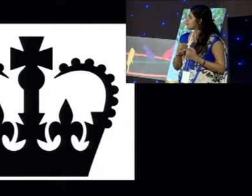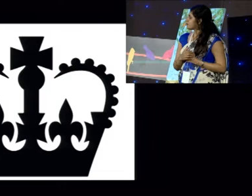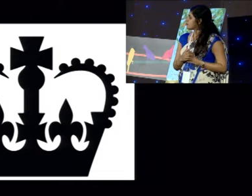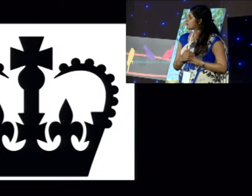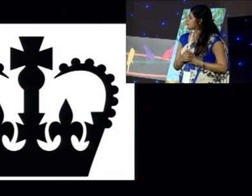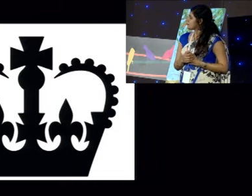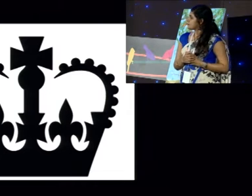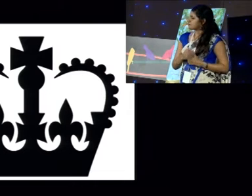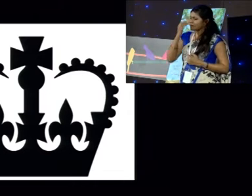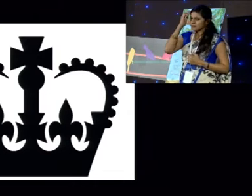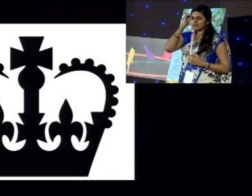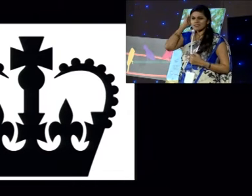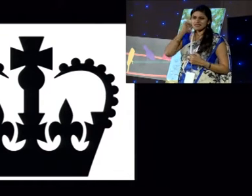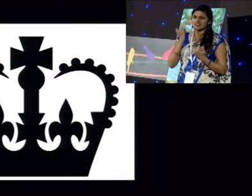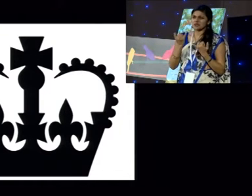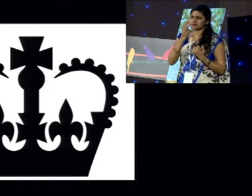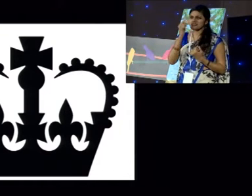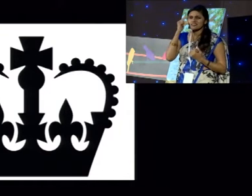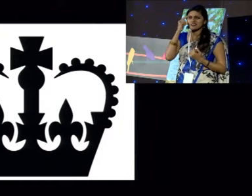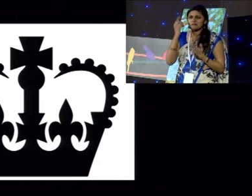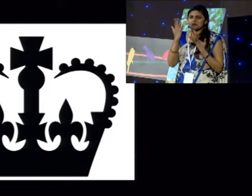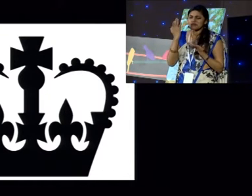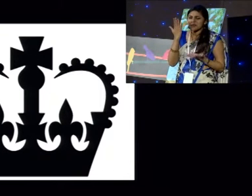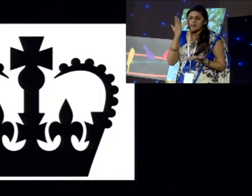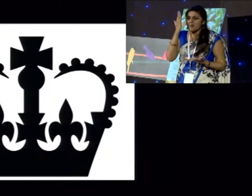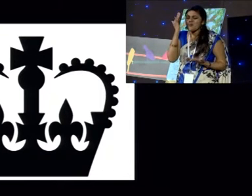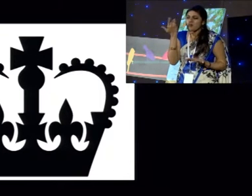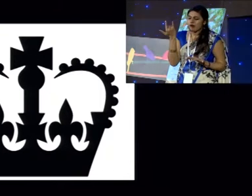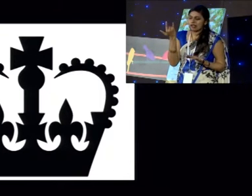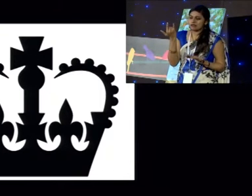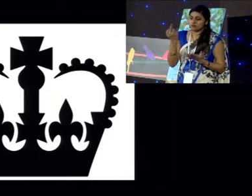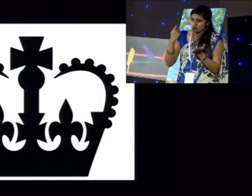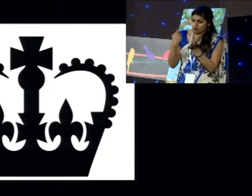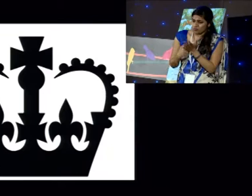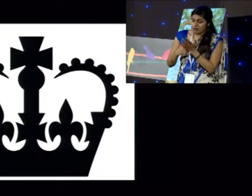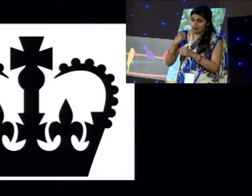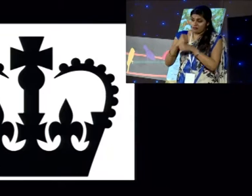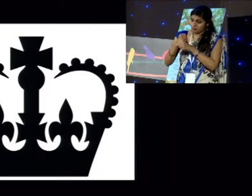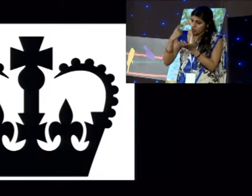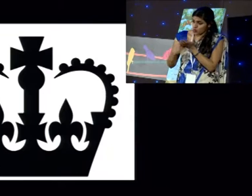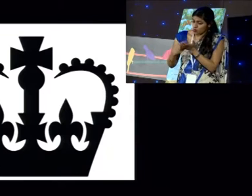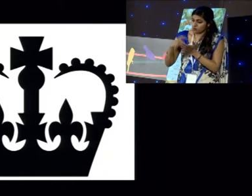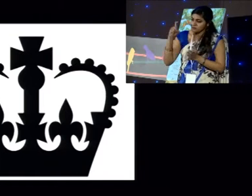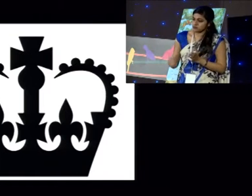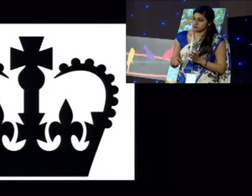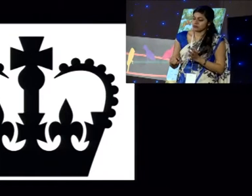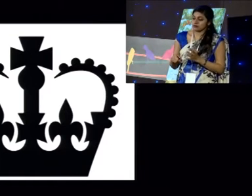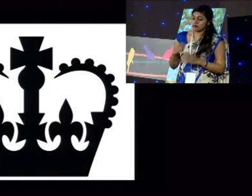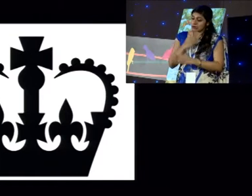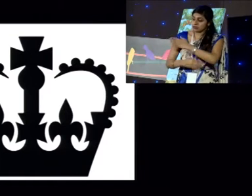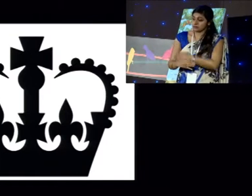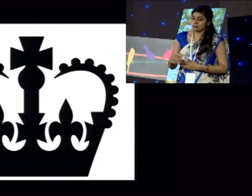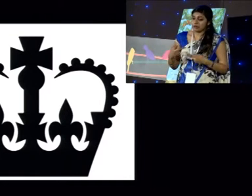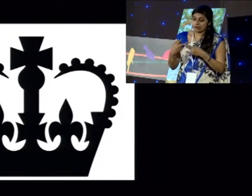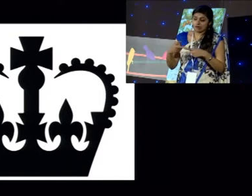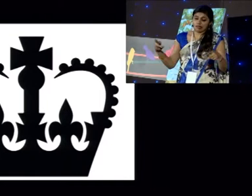a piece of legislation to protect people with disabilities from discrimination? After all,